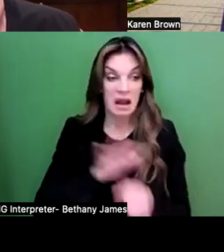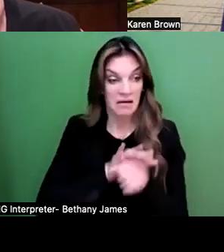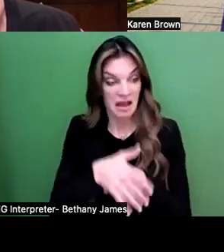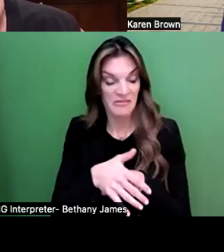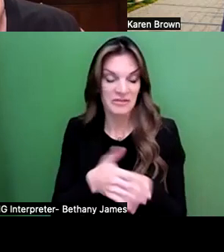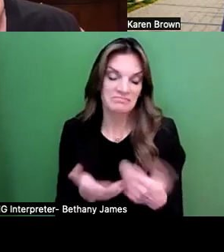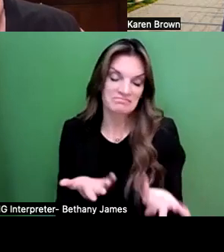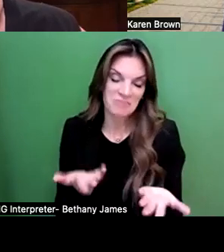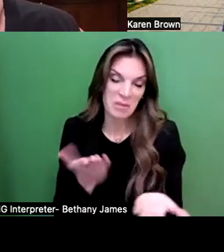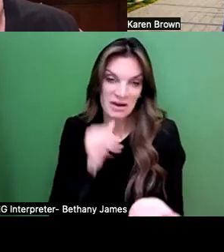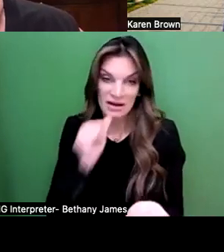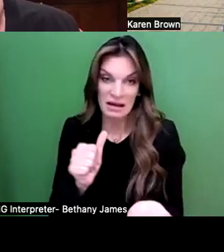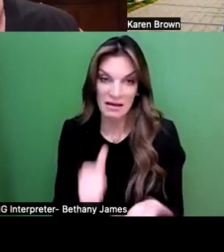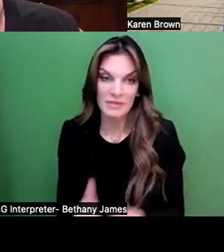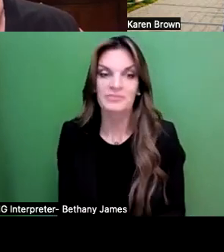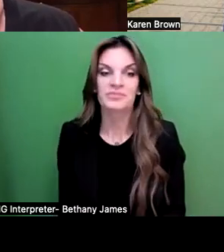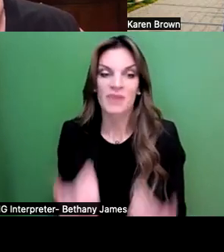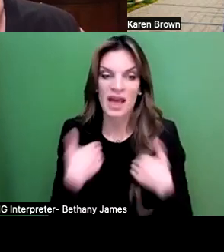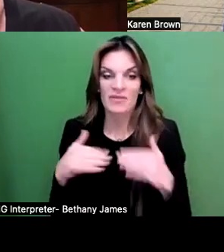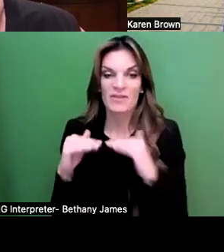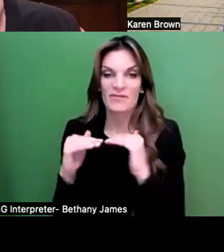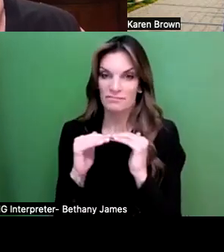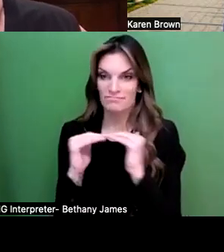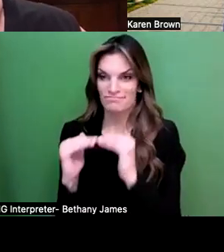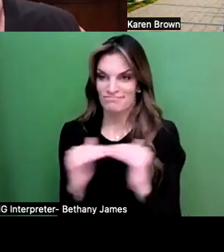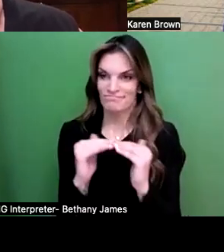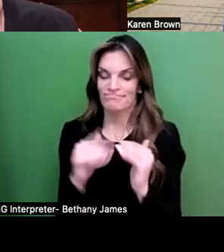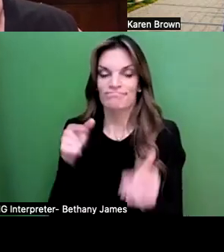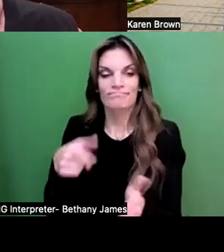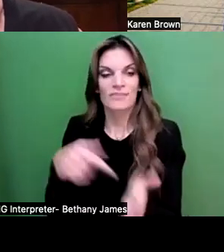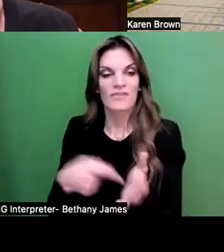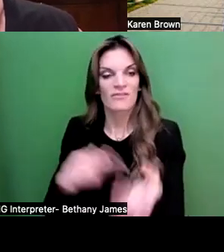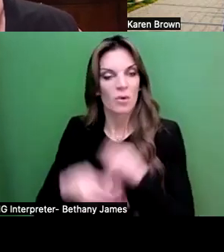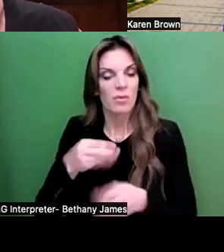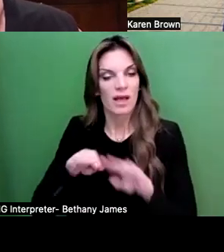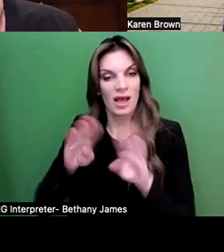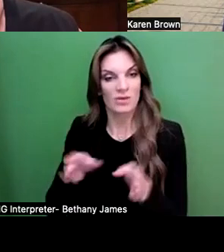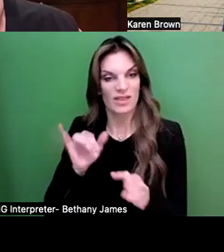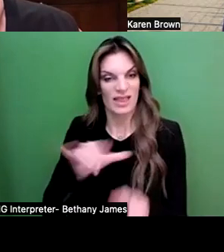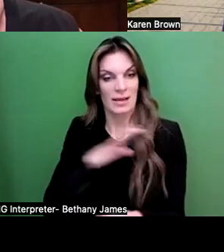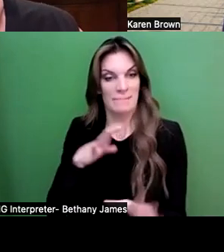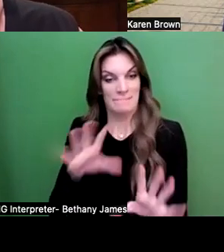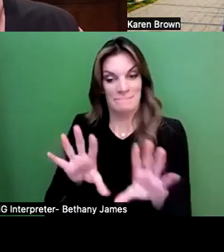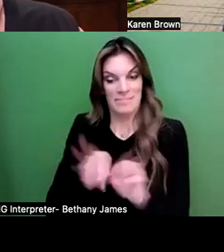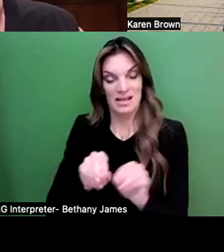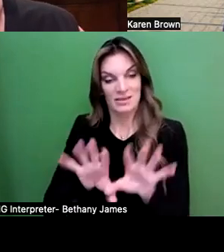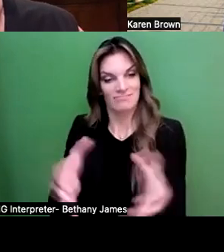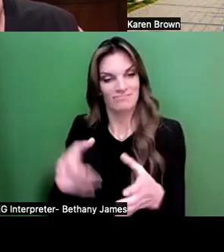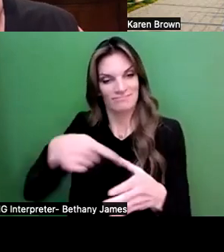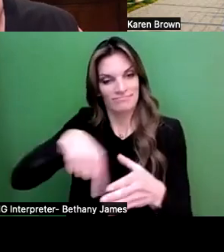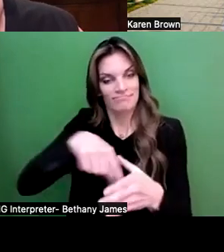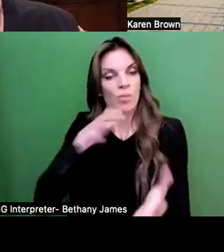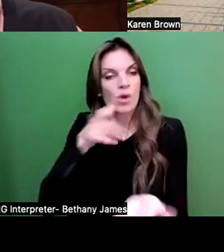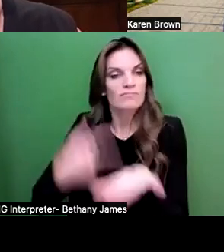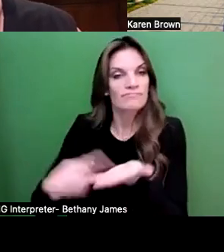And we do have the Affordable Housing Committee working on how we might improve that by